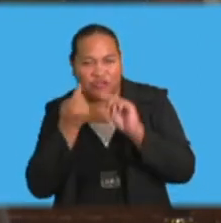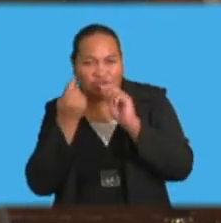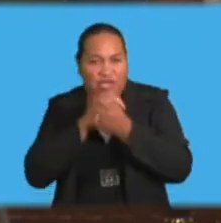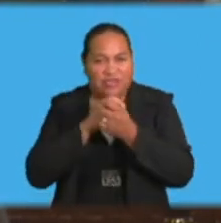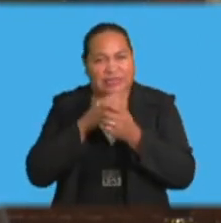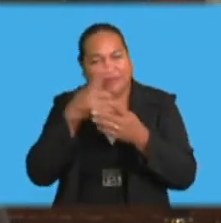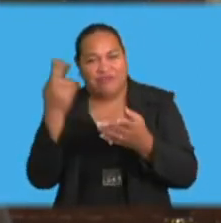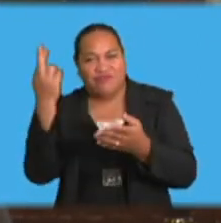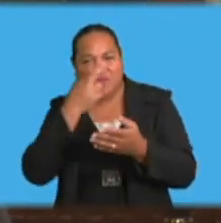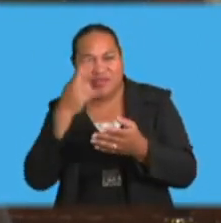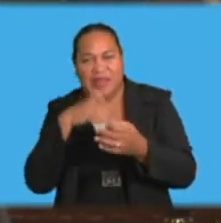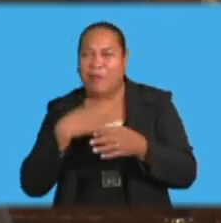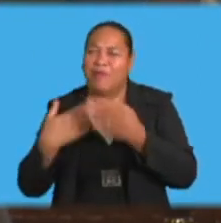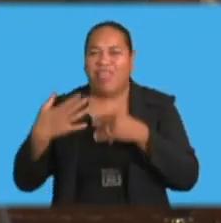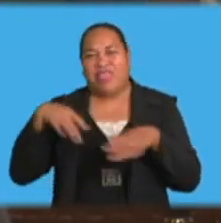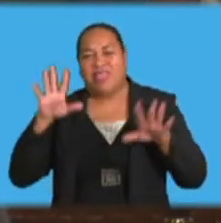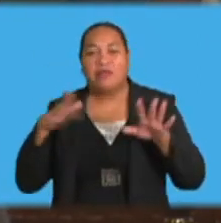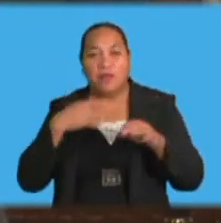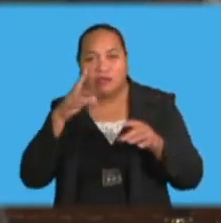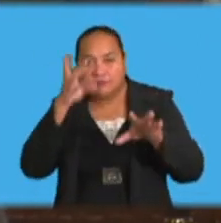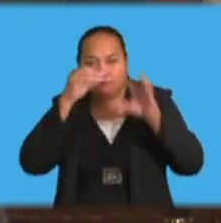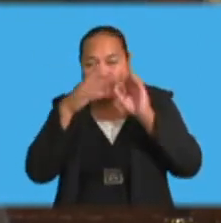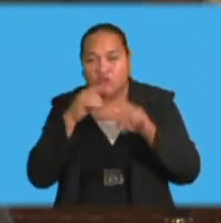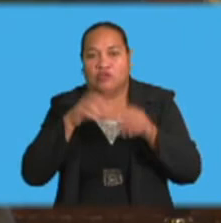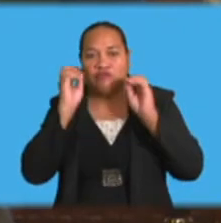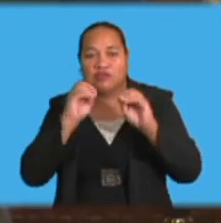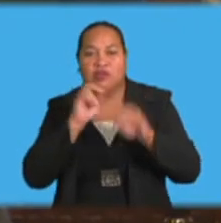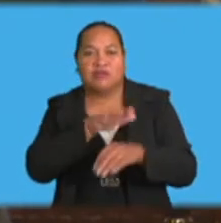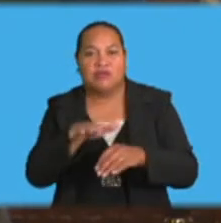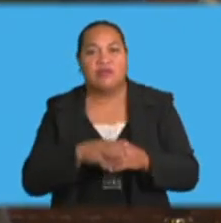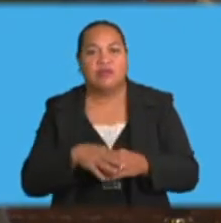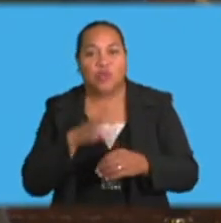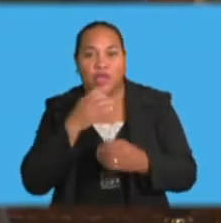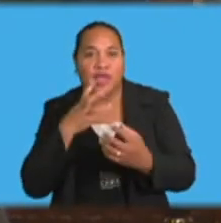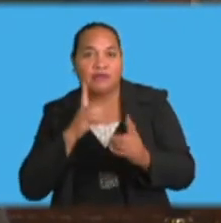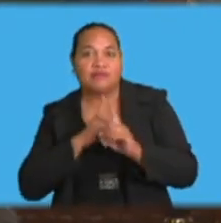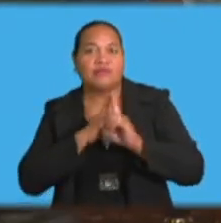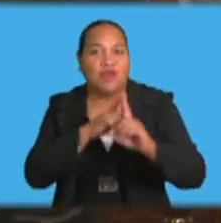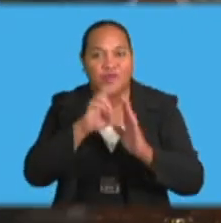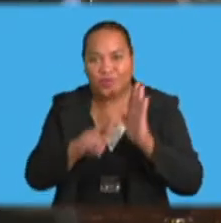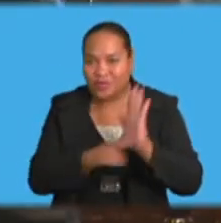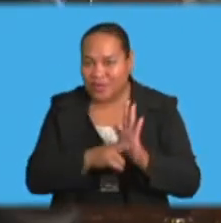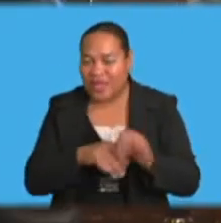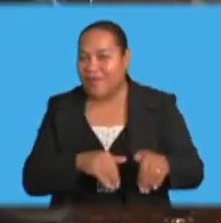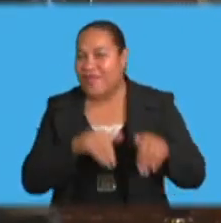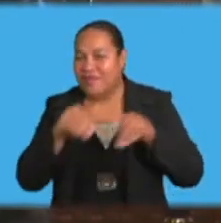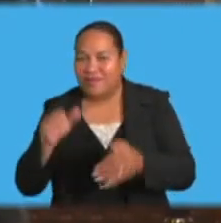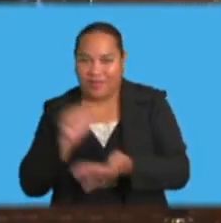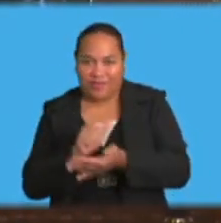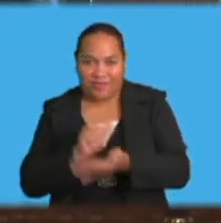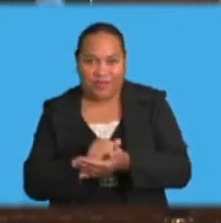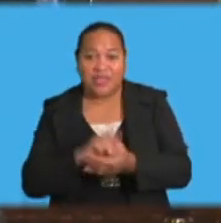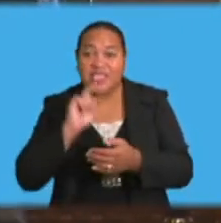risk, motivation, safety knowledge, compliance, and participation. Of course, if the senior workers and the